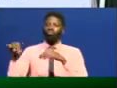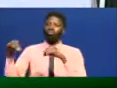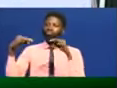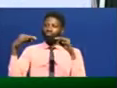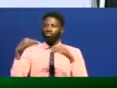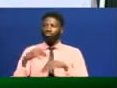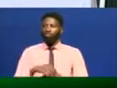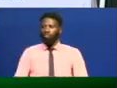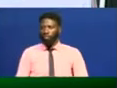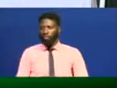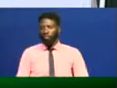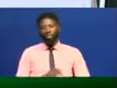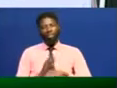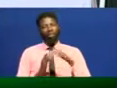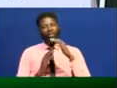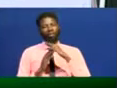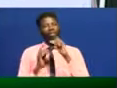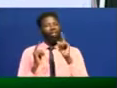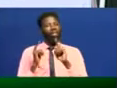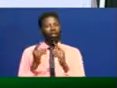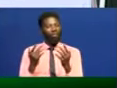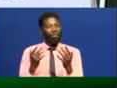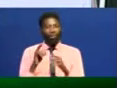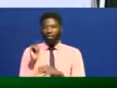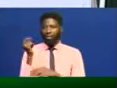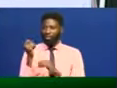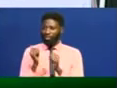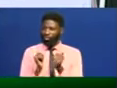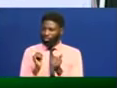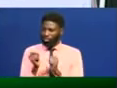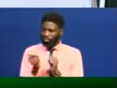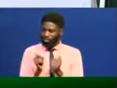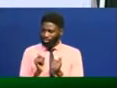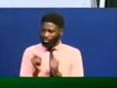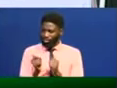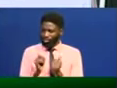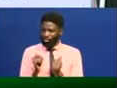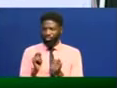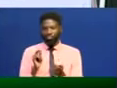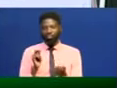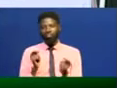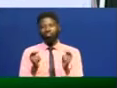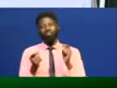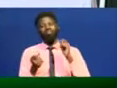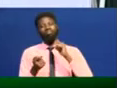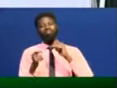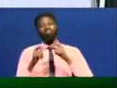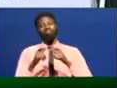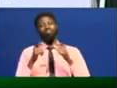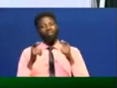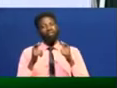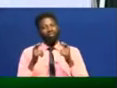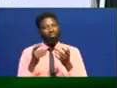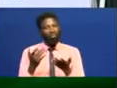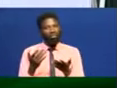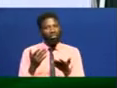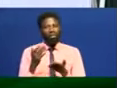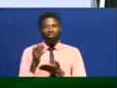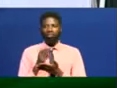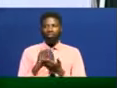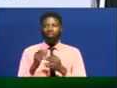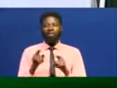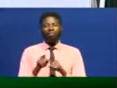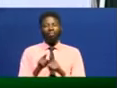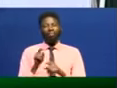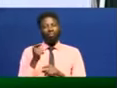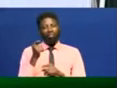ultimate aim is to transform the Kenyan sports and creative scene into a mega industry and key economic